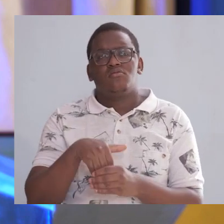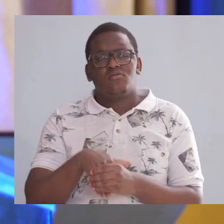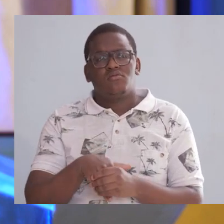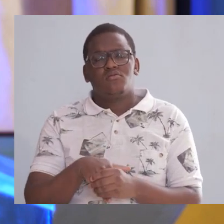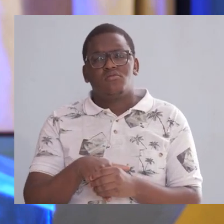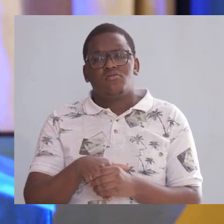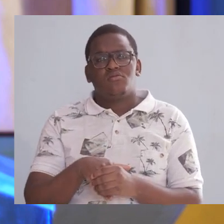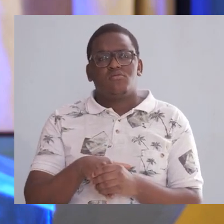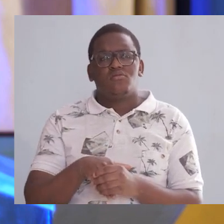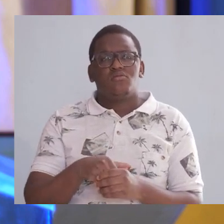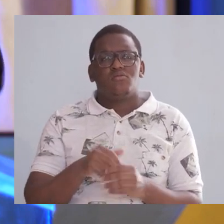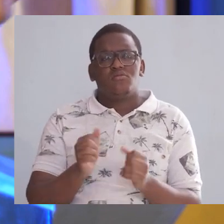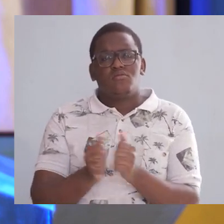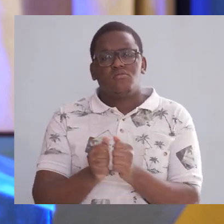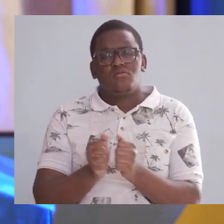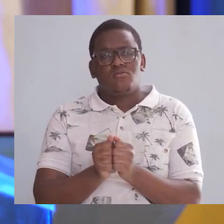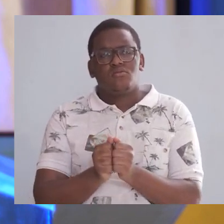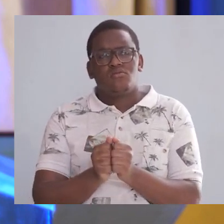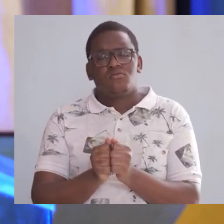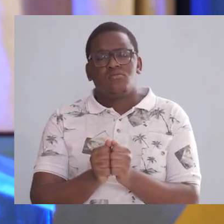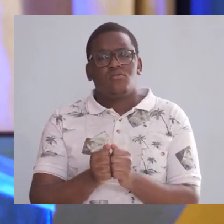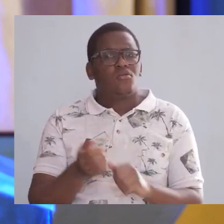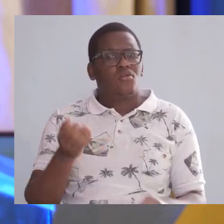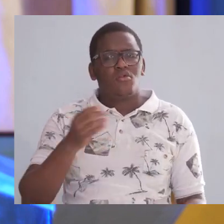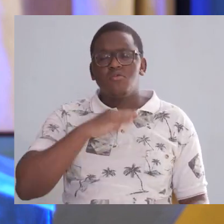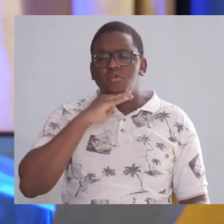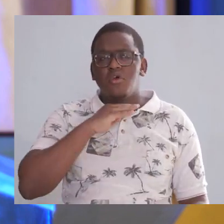unfortunately, they had been long dead and buried.